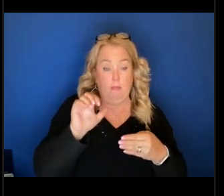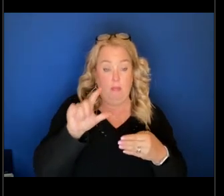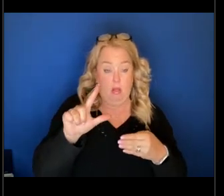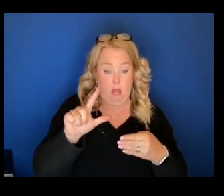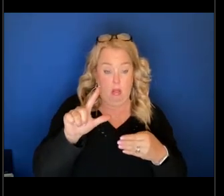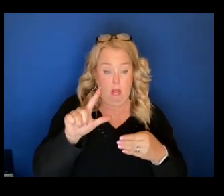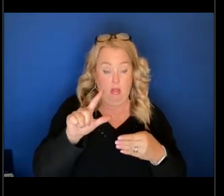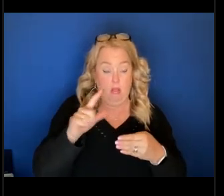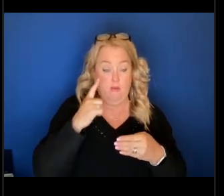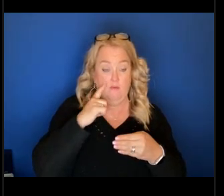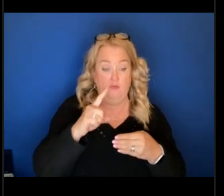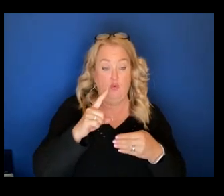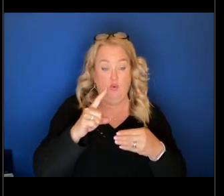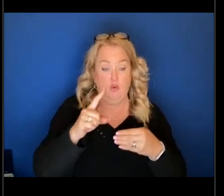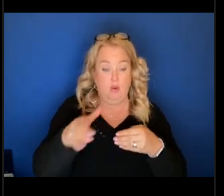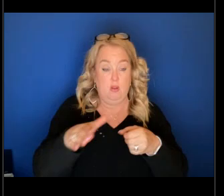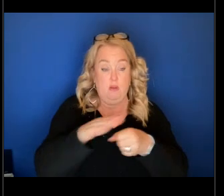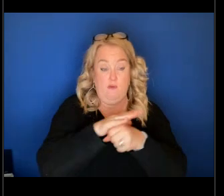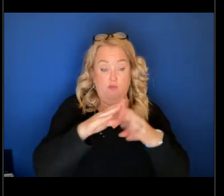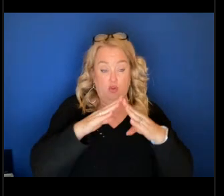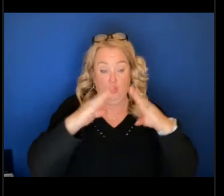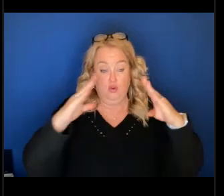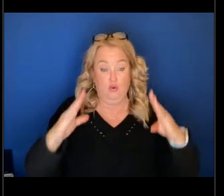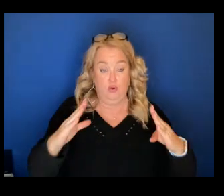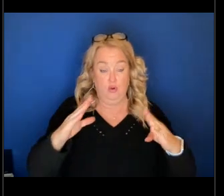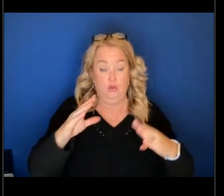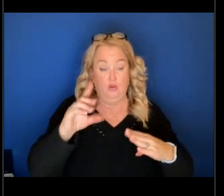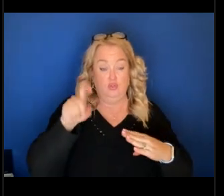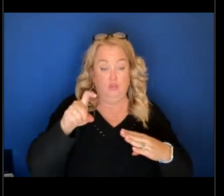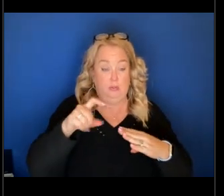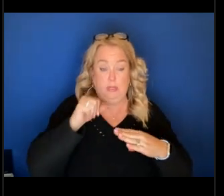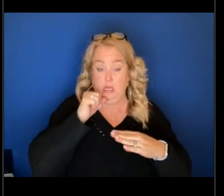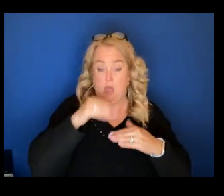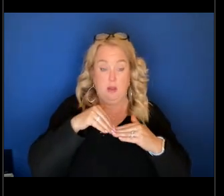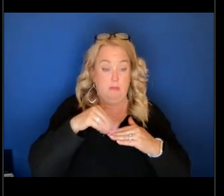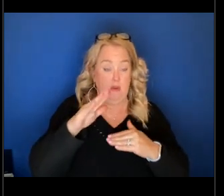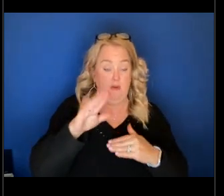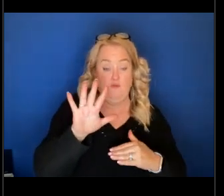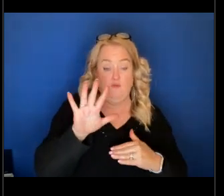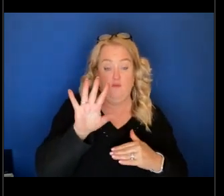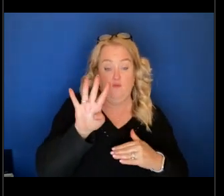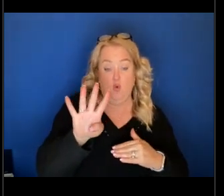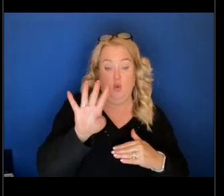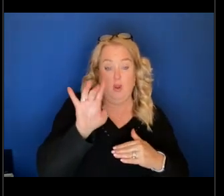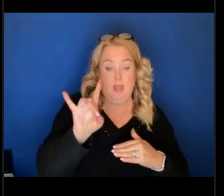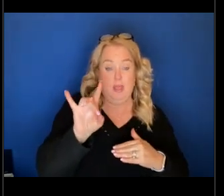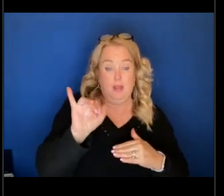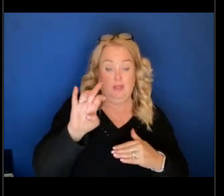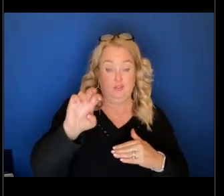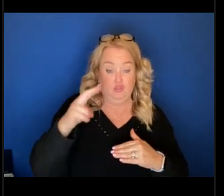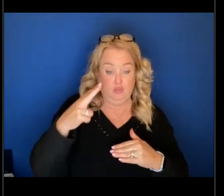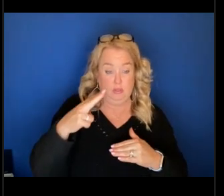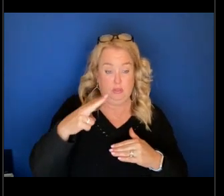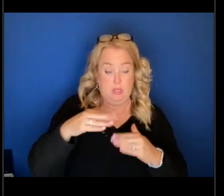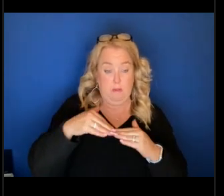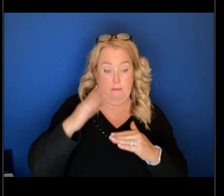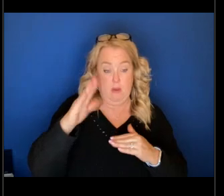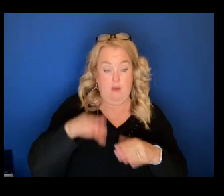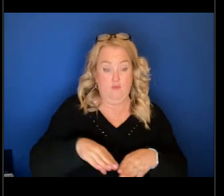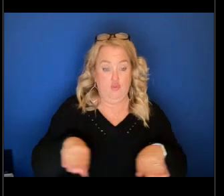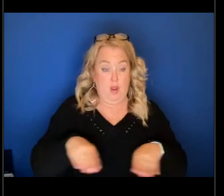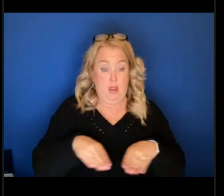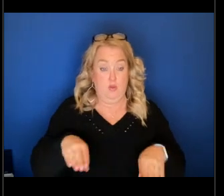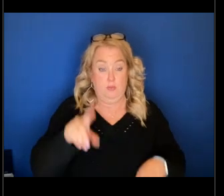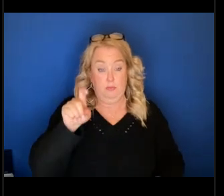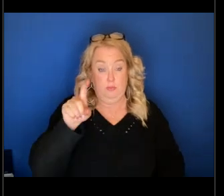on a covered dwelling site should be no higher than 48 inches above the ground level.